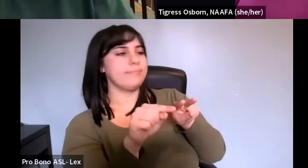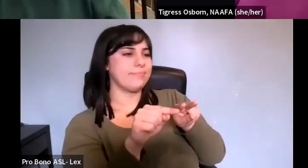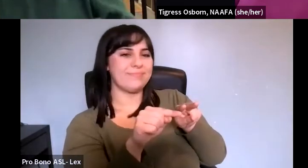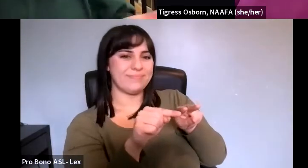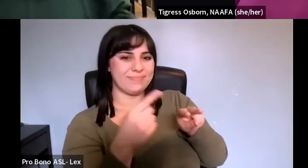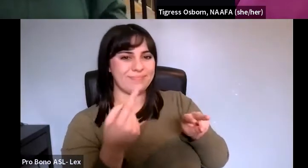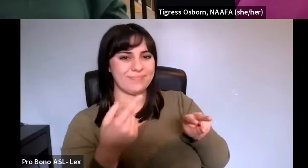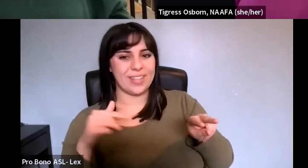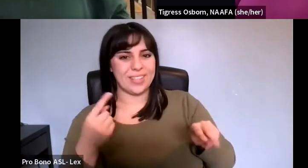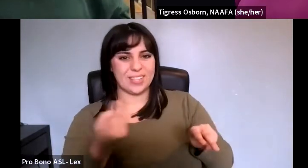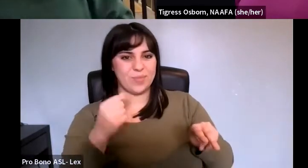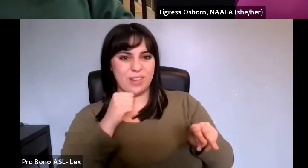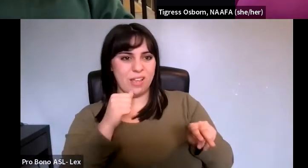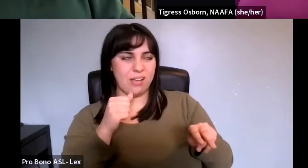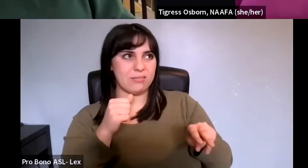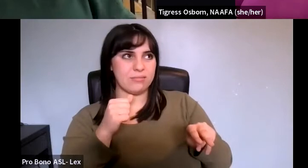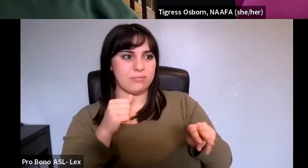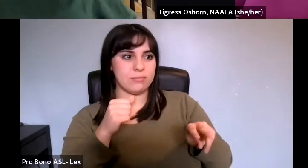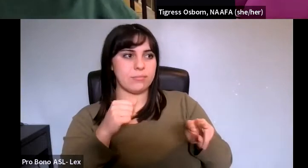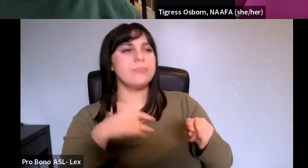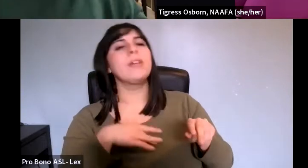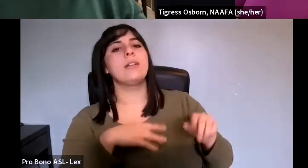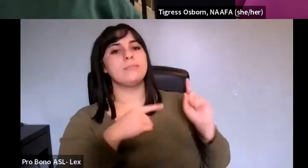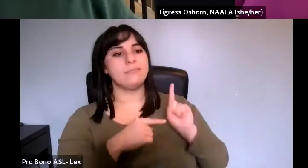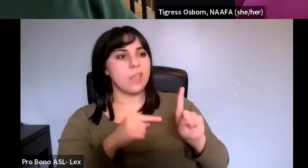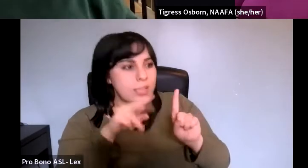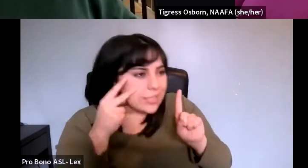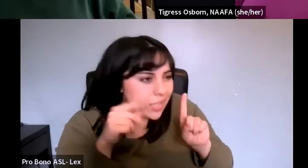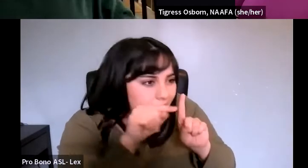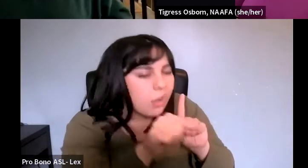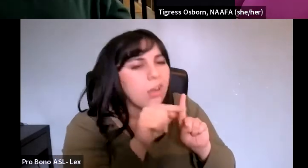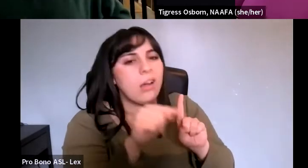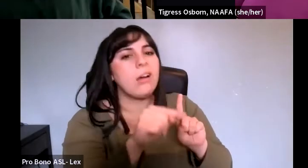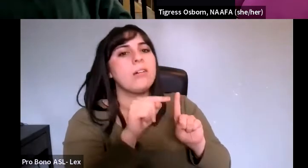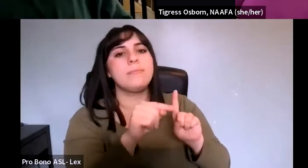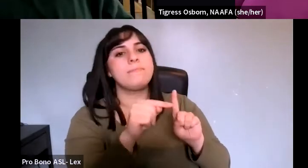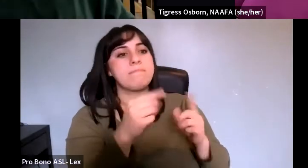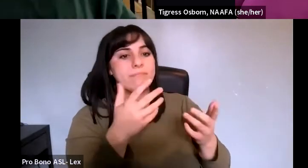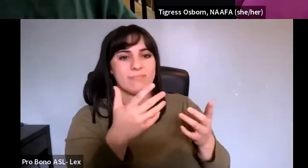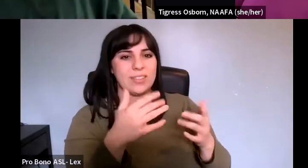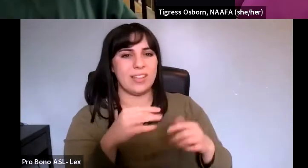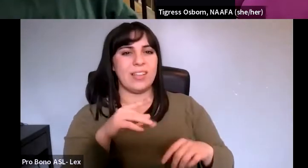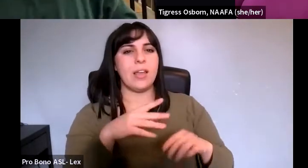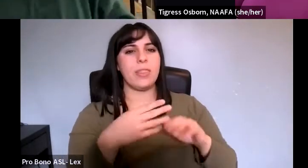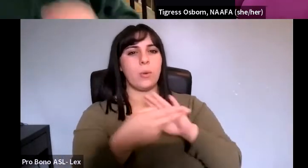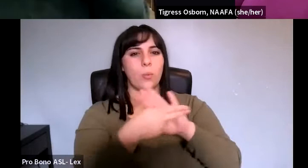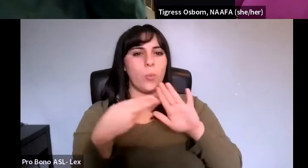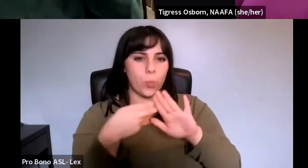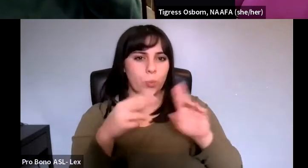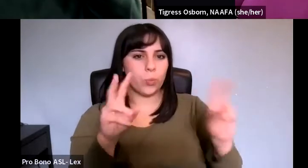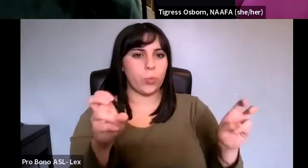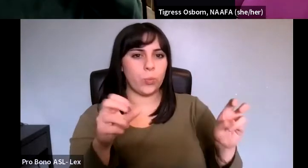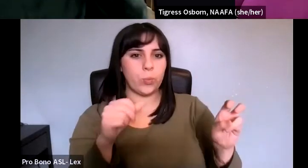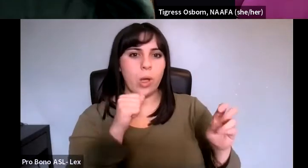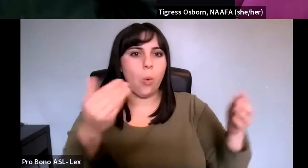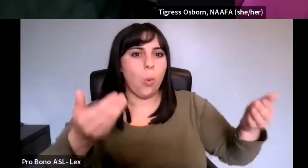know, because it's very much an introduction to fat liberation. And, you know, it's